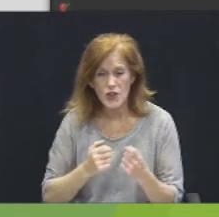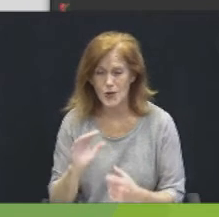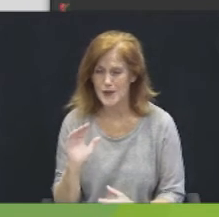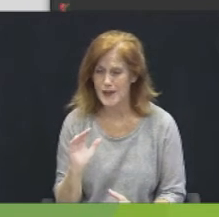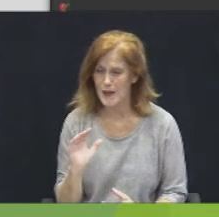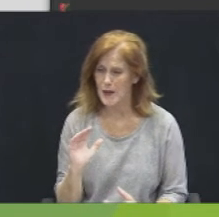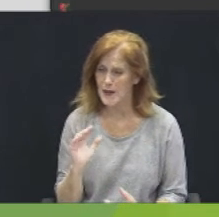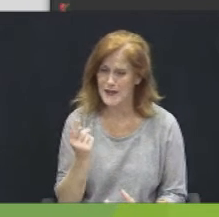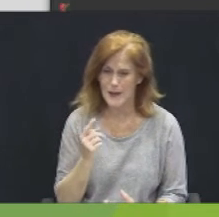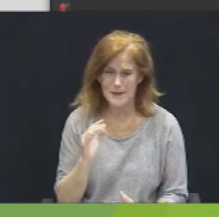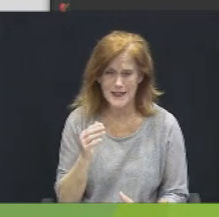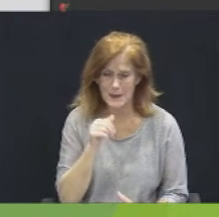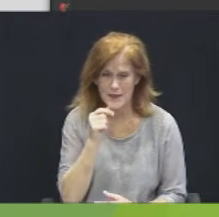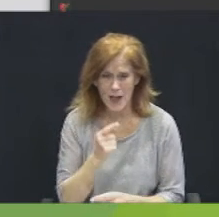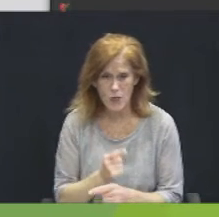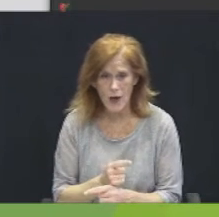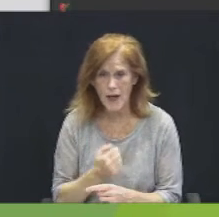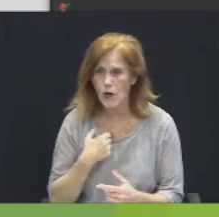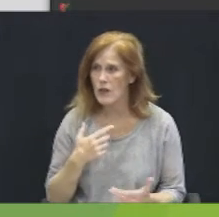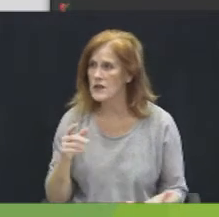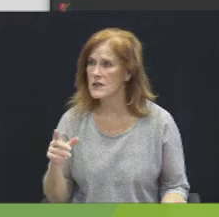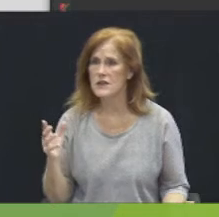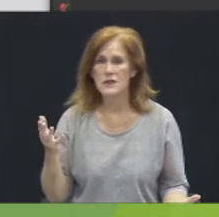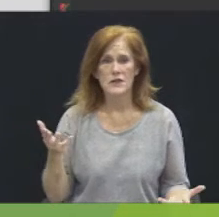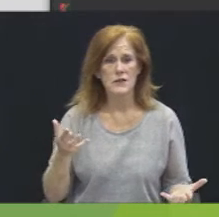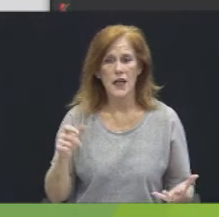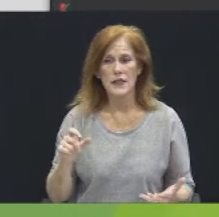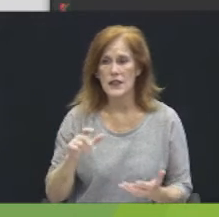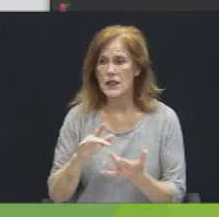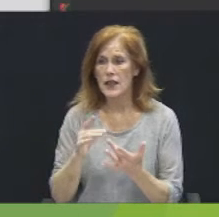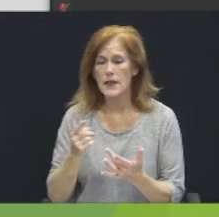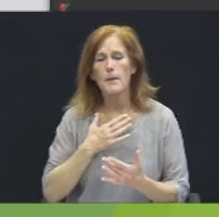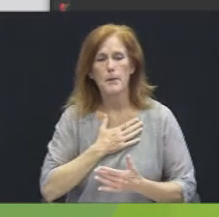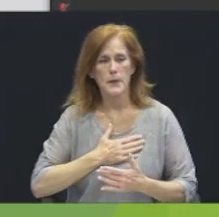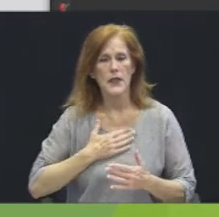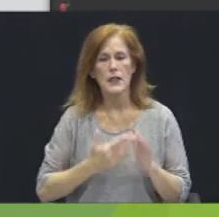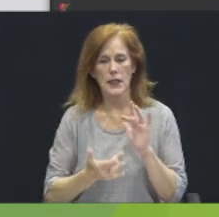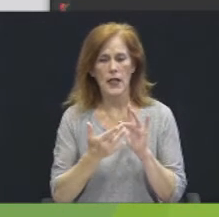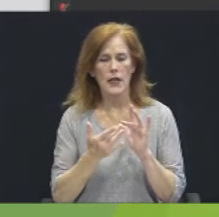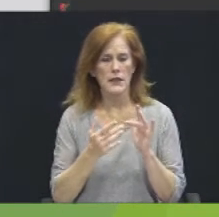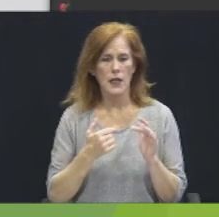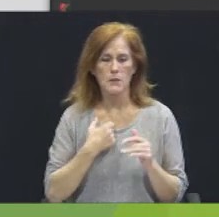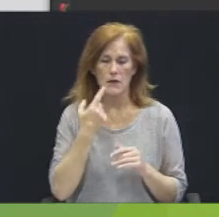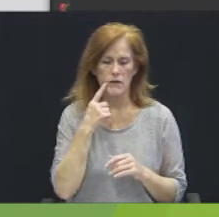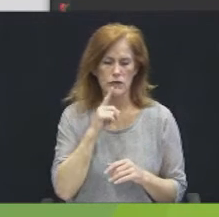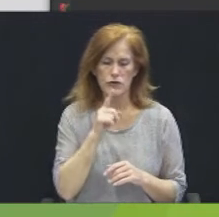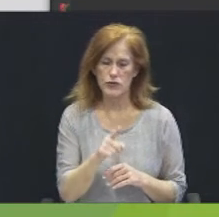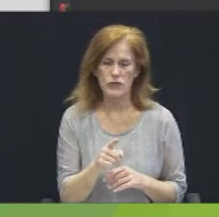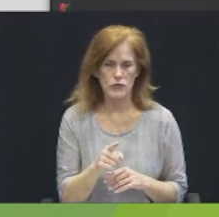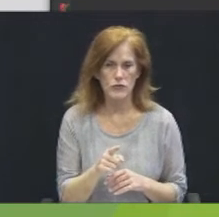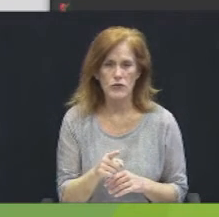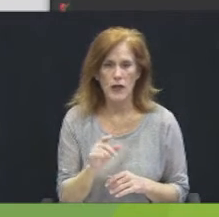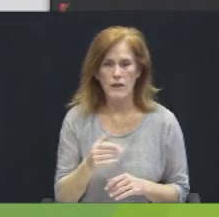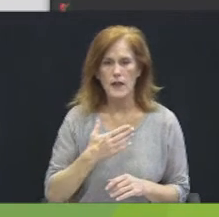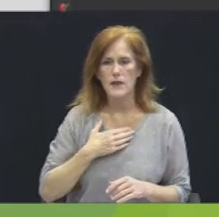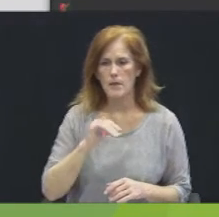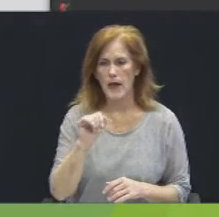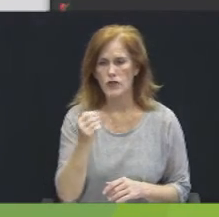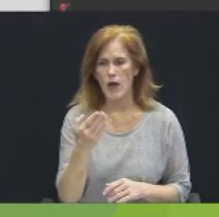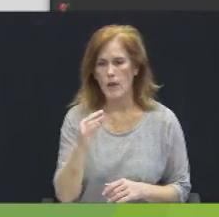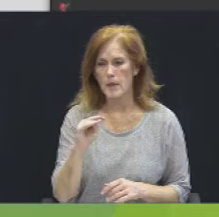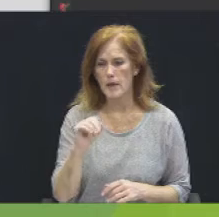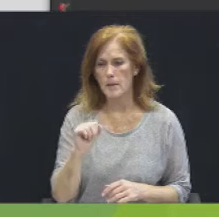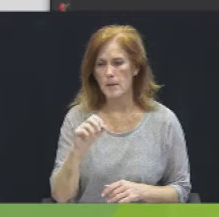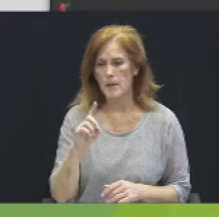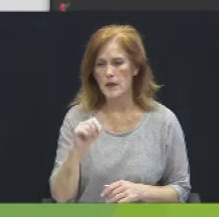seem right, or you need to get connected, please don't hesitate to reach out to me. That is my job within Madonna